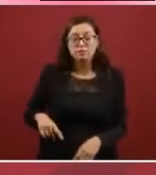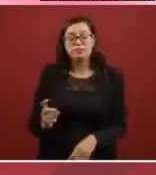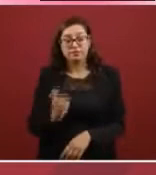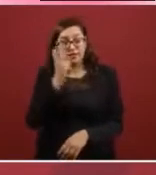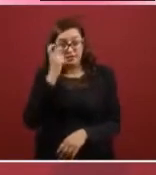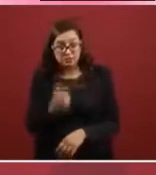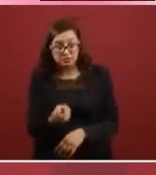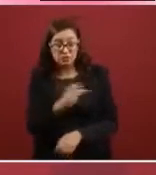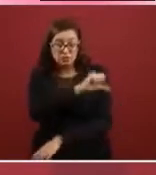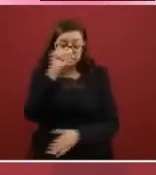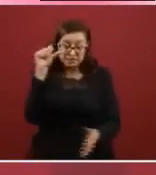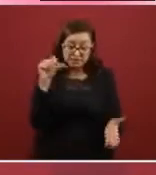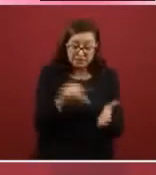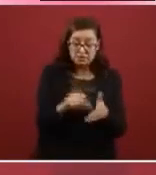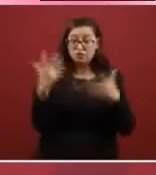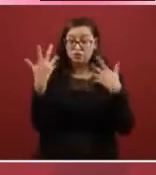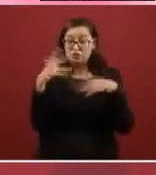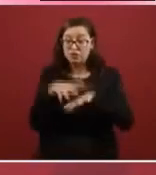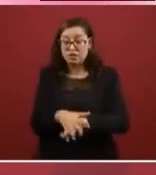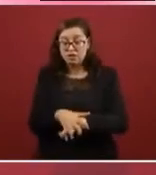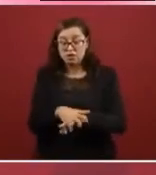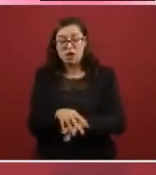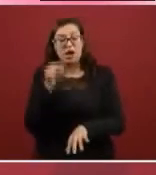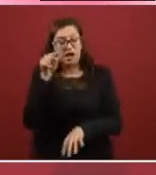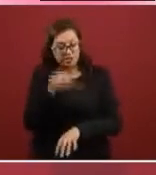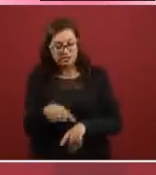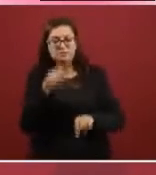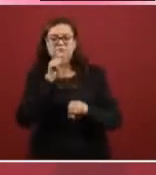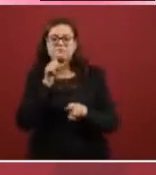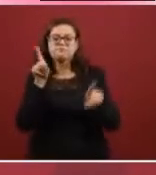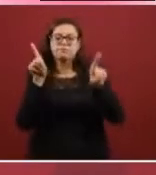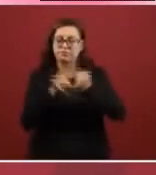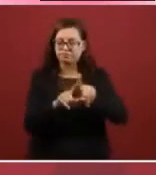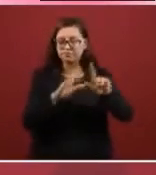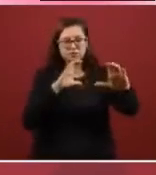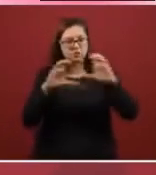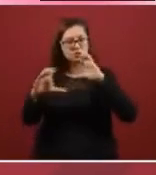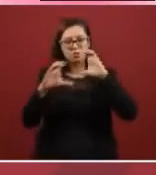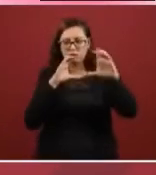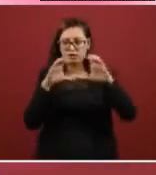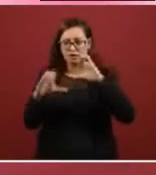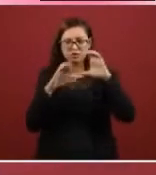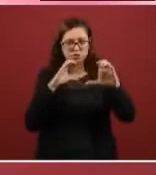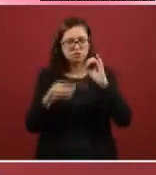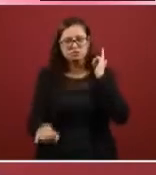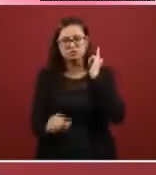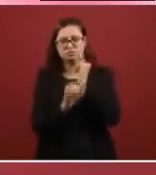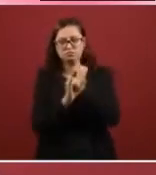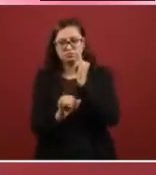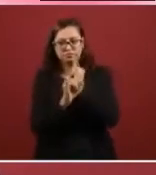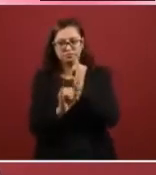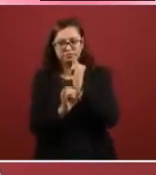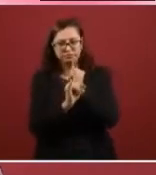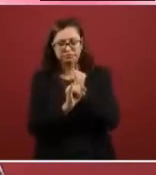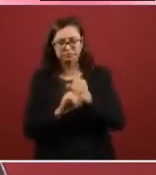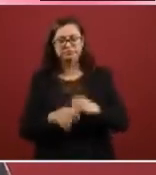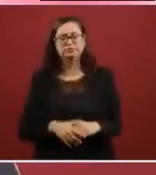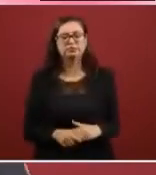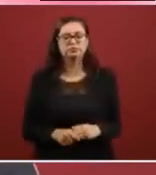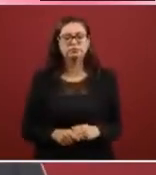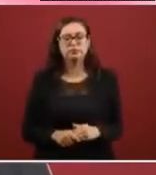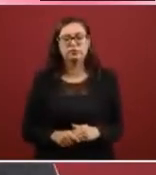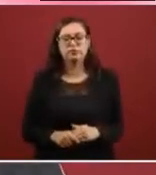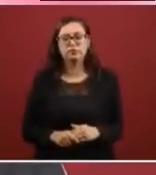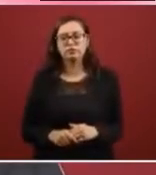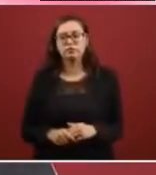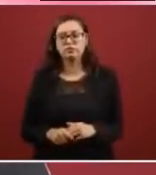a reference point for la comunicación for communication via internet.